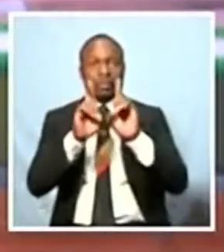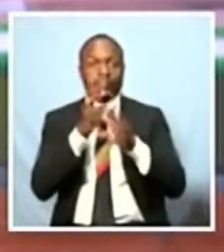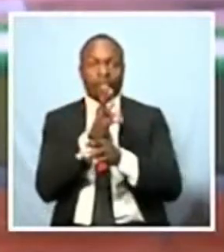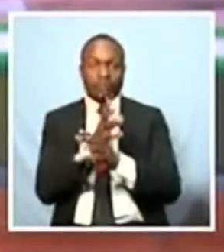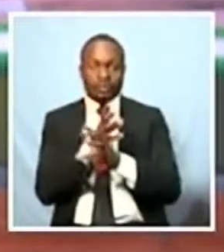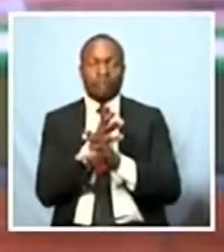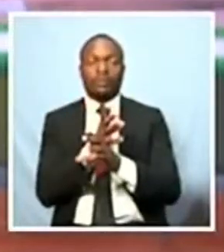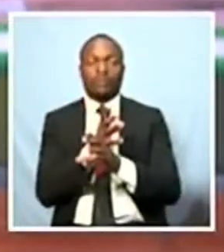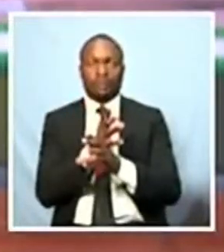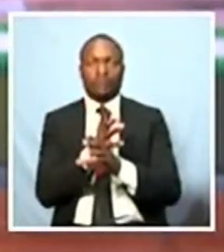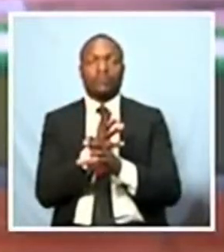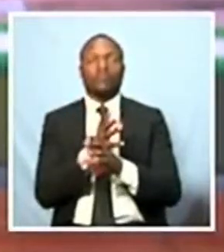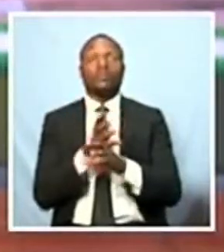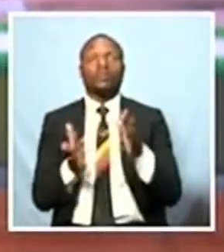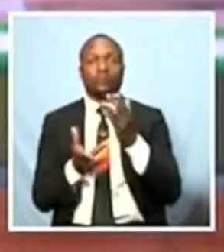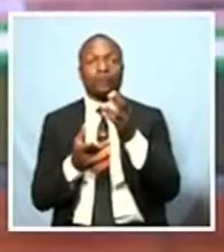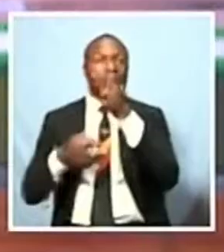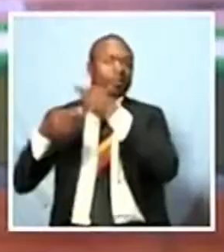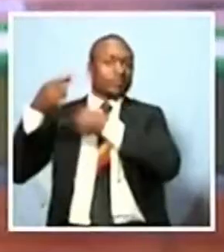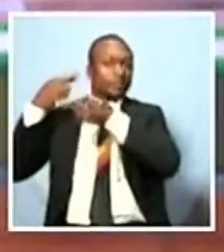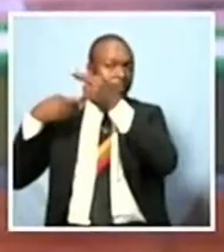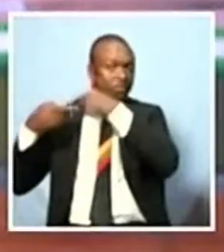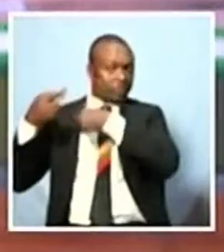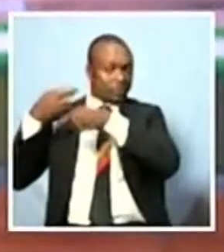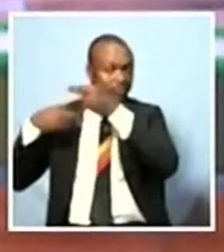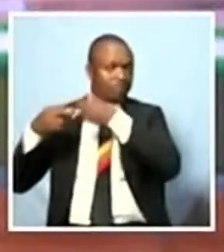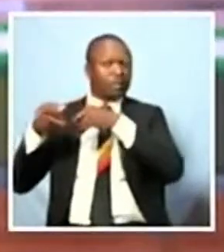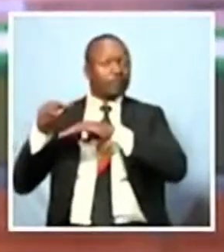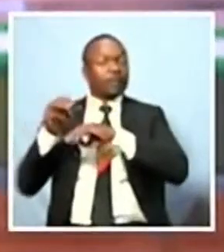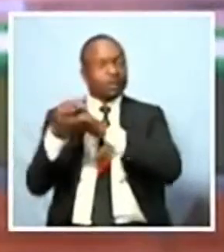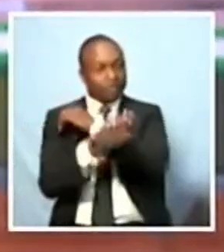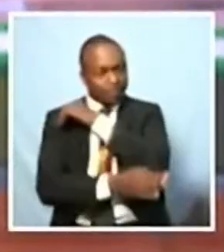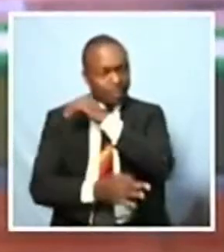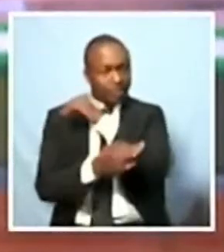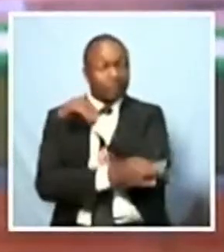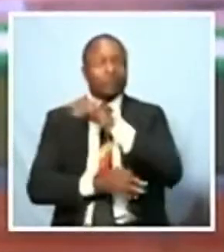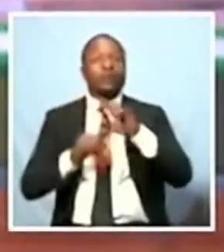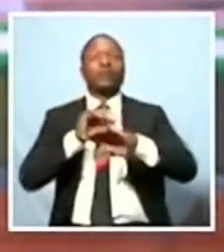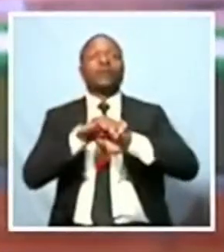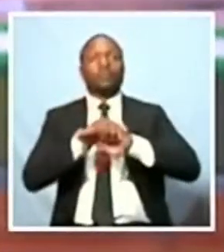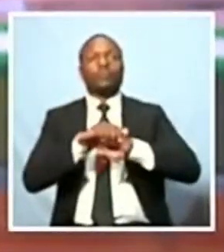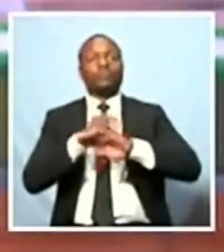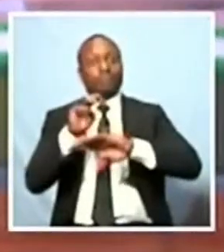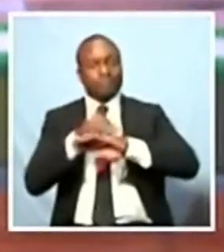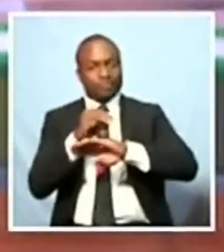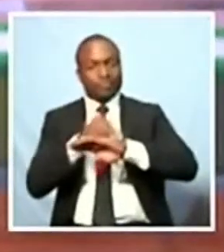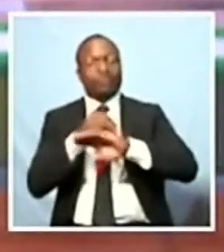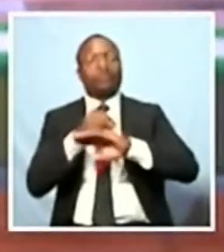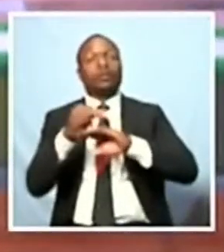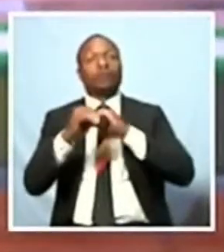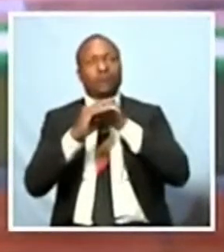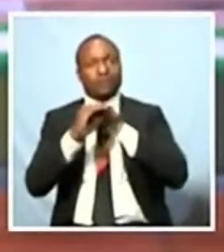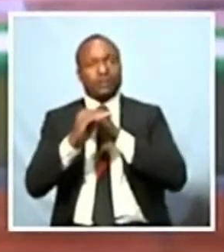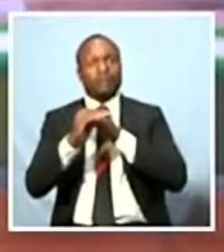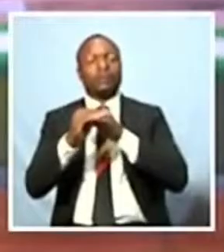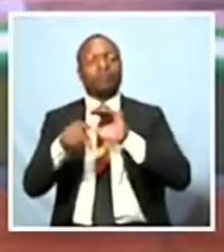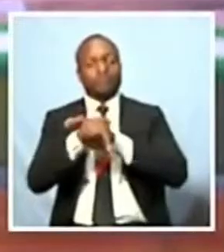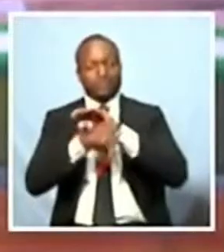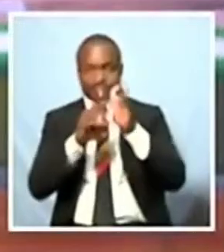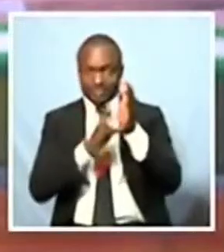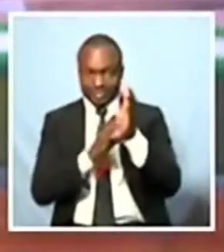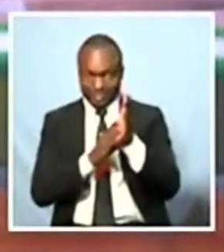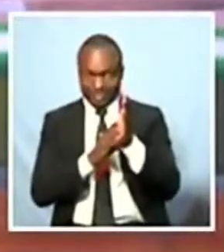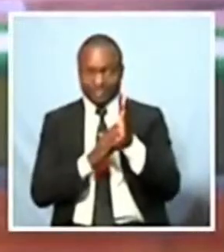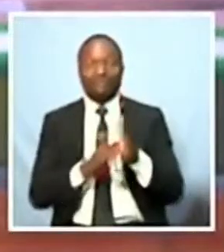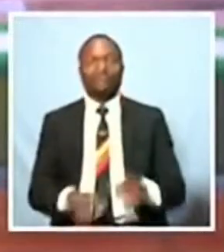and Technology is reviewing the state of the foundational literacy and numeracy levels in primary schools. So in a